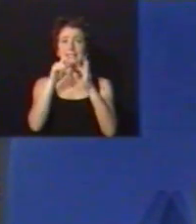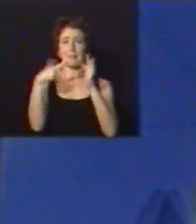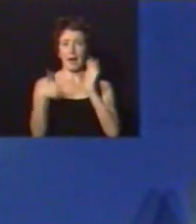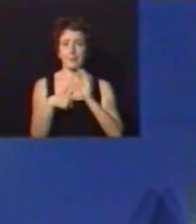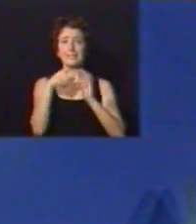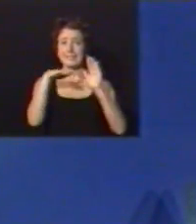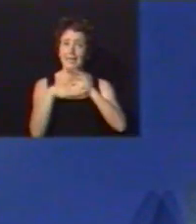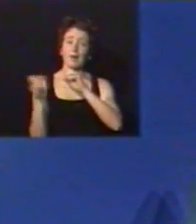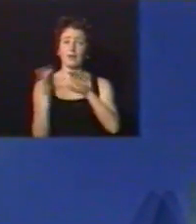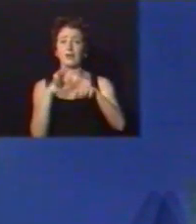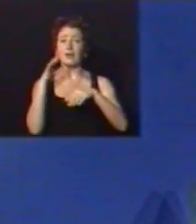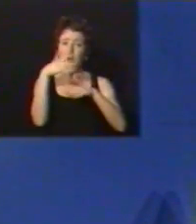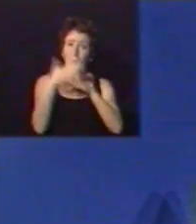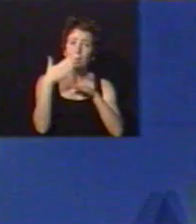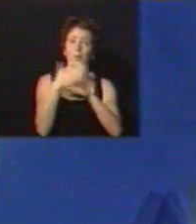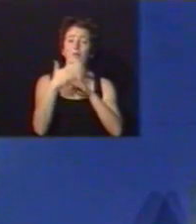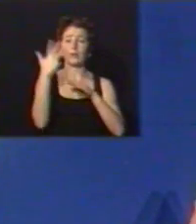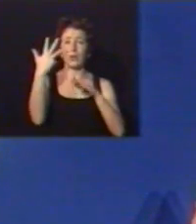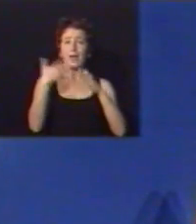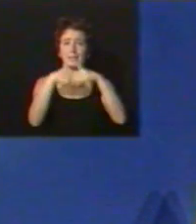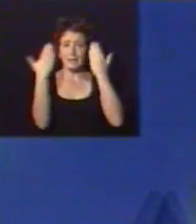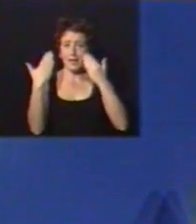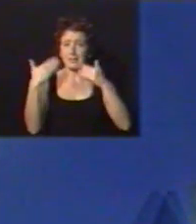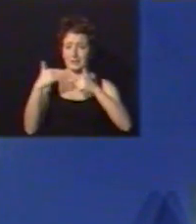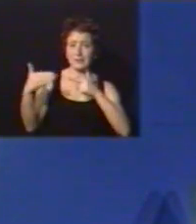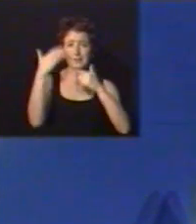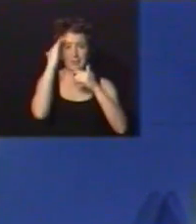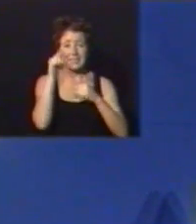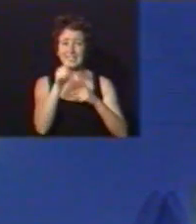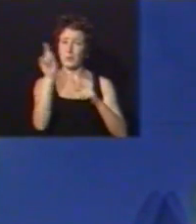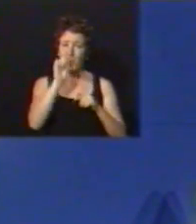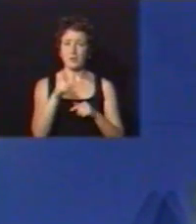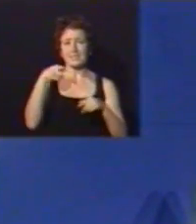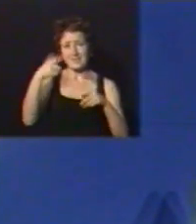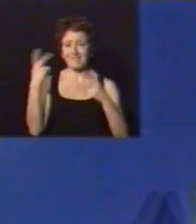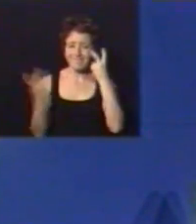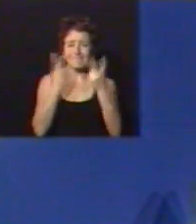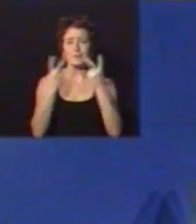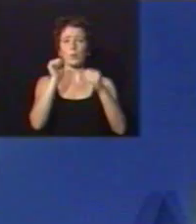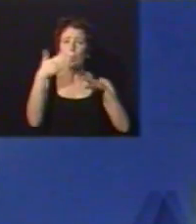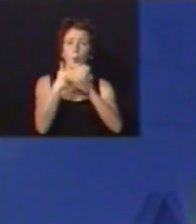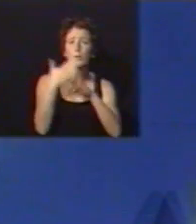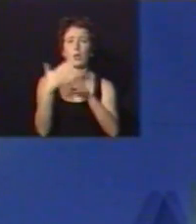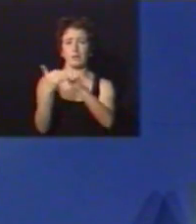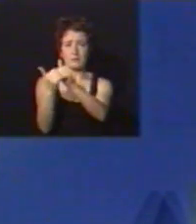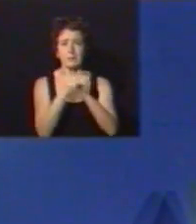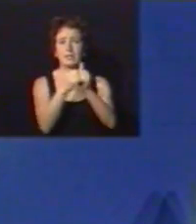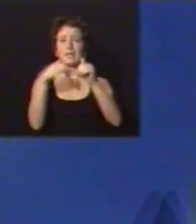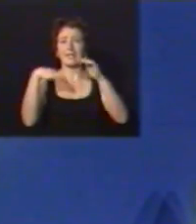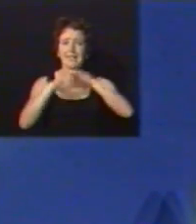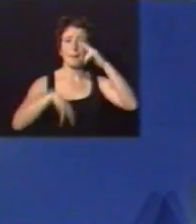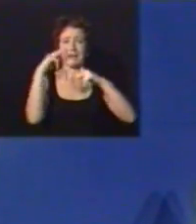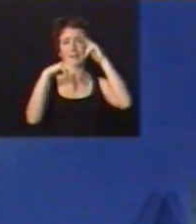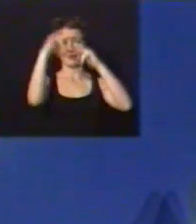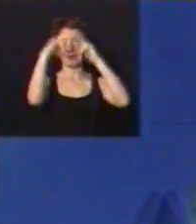recovery efforts over there and his personal involvement of digging comrades out of the wreckage of the fallen buildings.